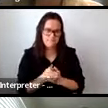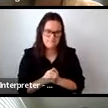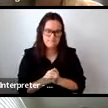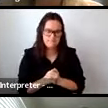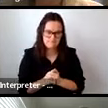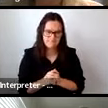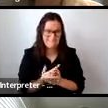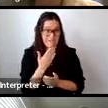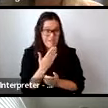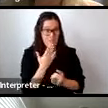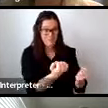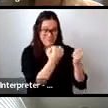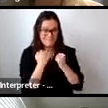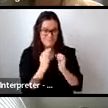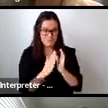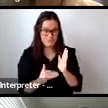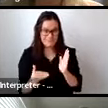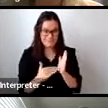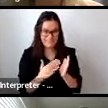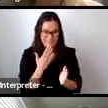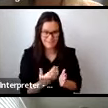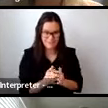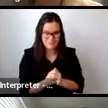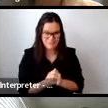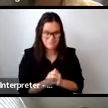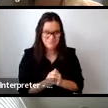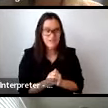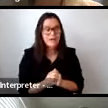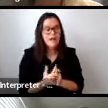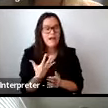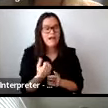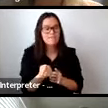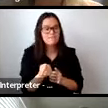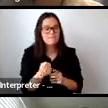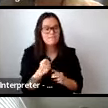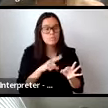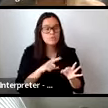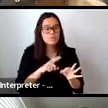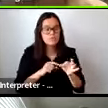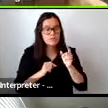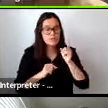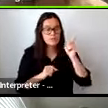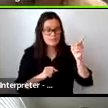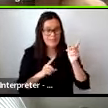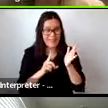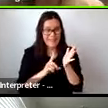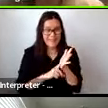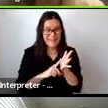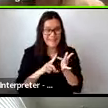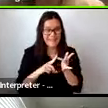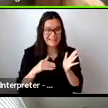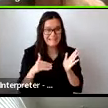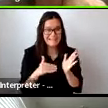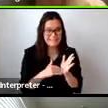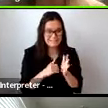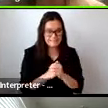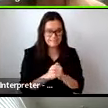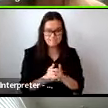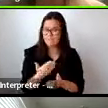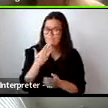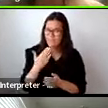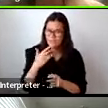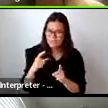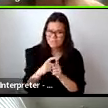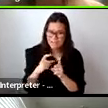our country. We have a question from Dr. Liz Craig. Thank you, David. It was a really amazing and